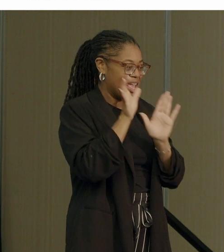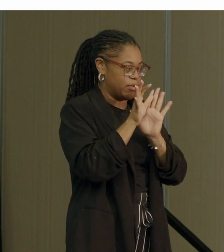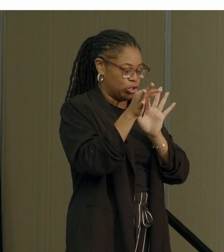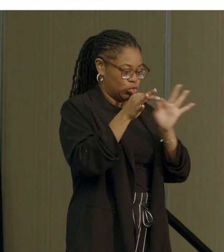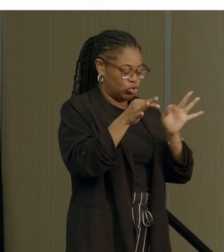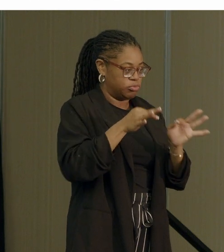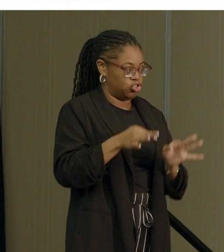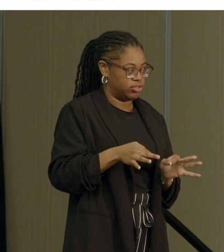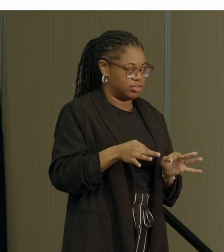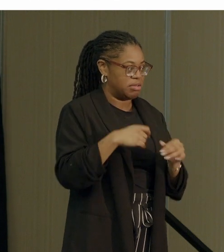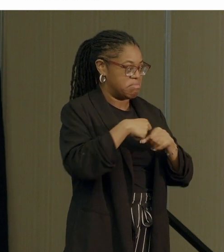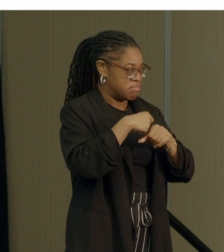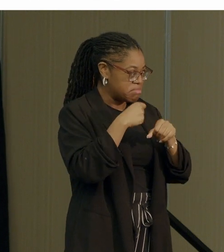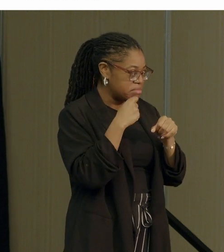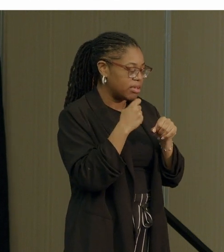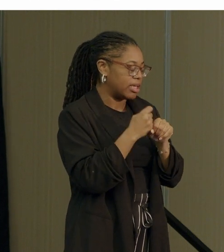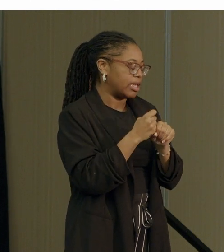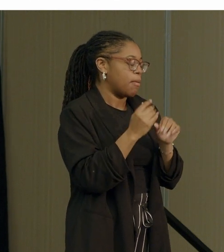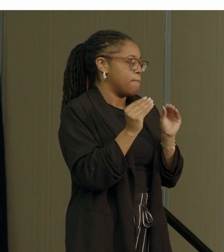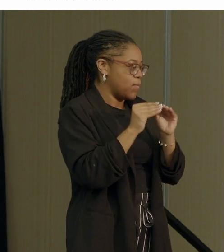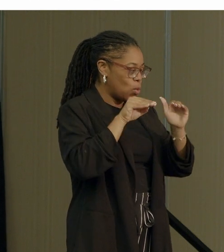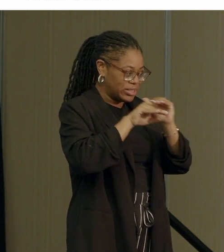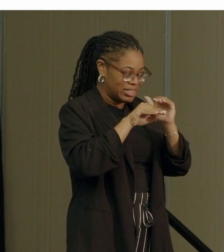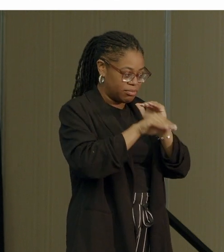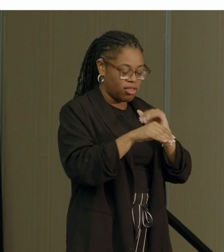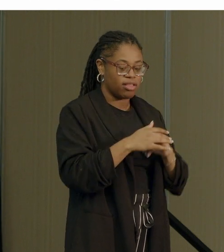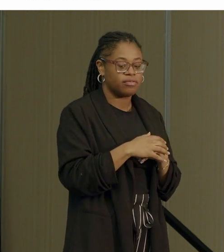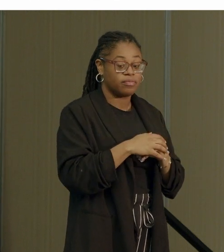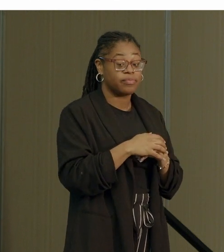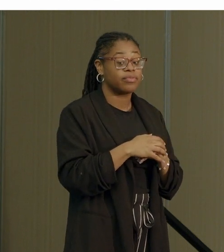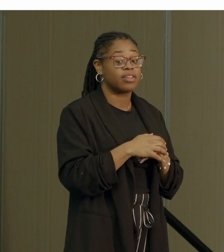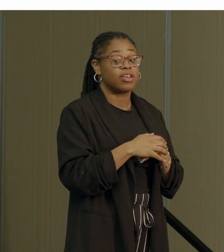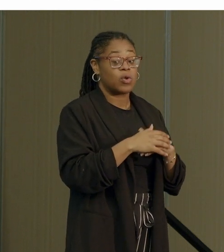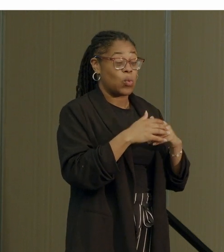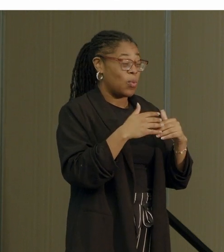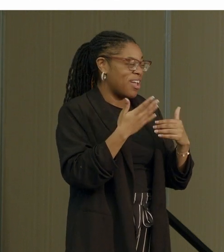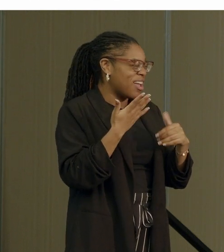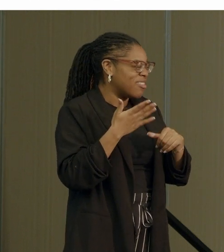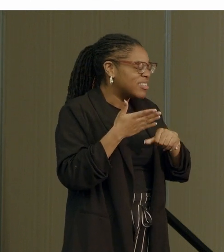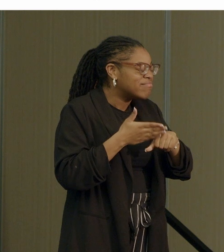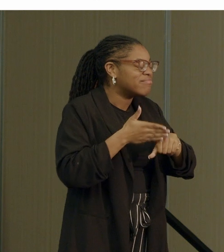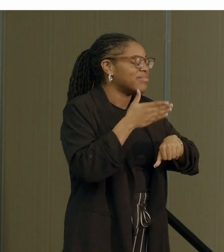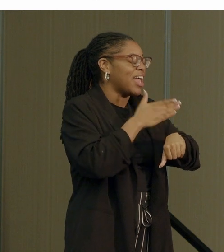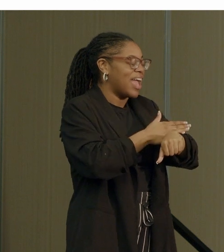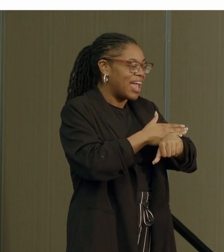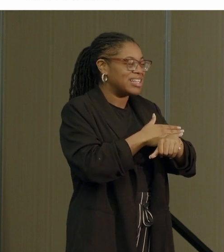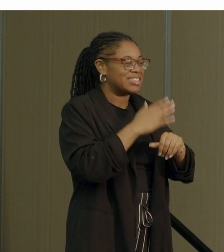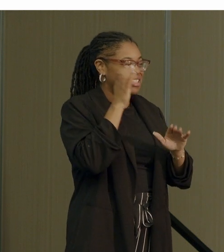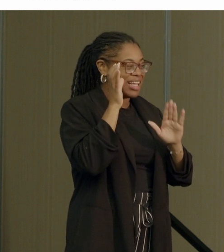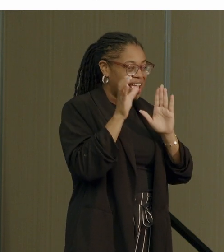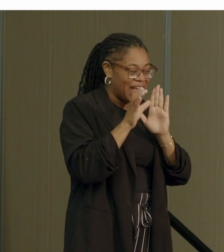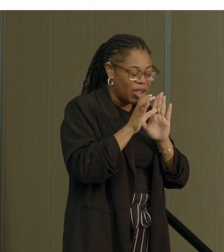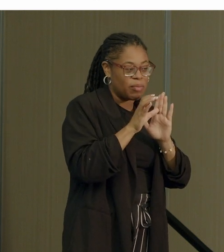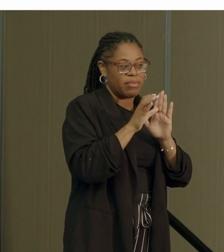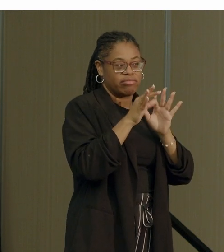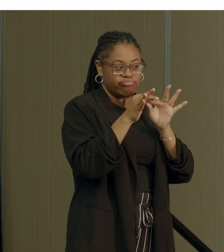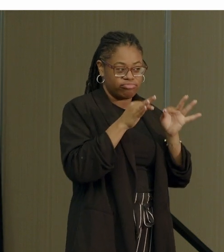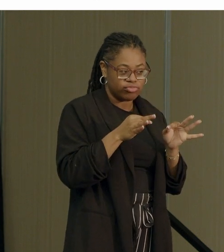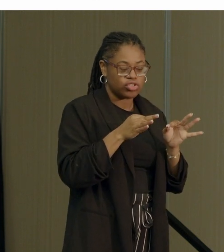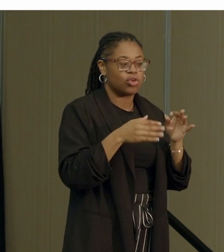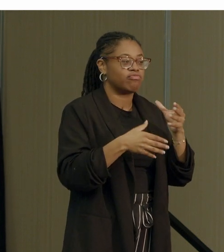and making the web, again, more accessible. We've enhanced Chrome's image description feature on Chrome on desktop and